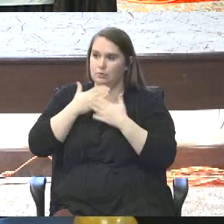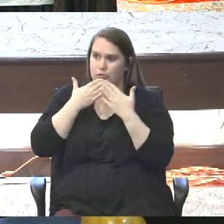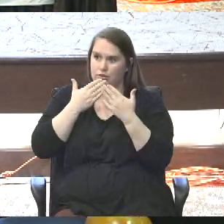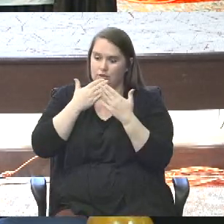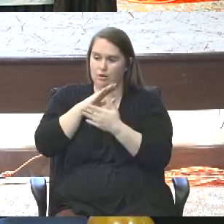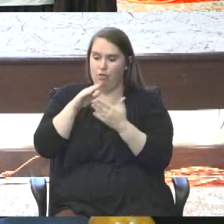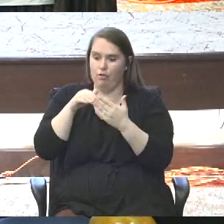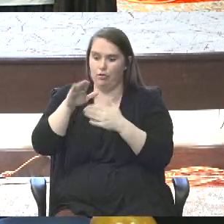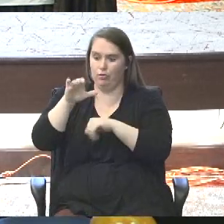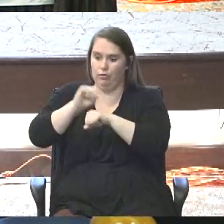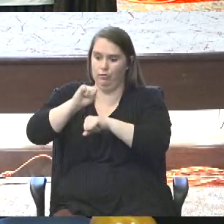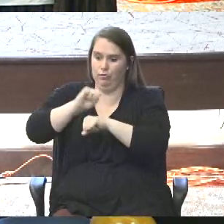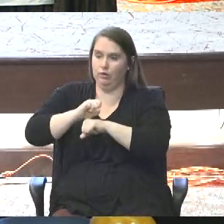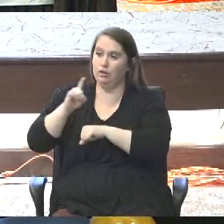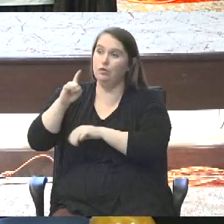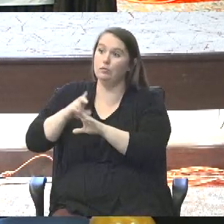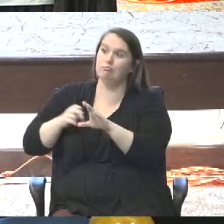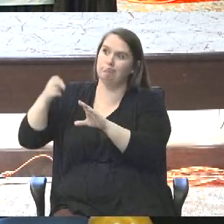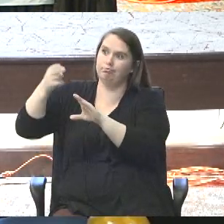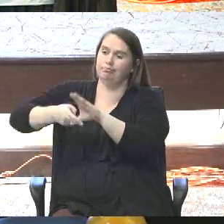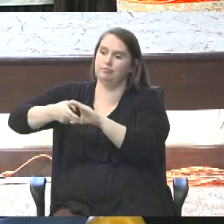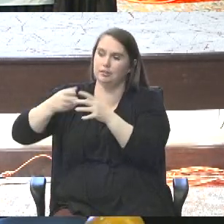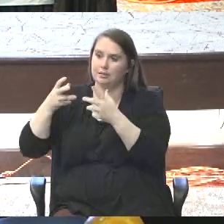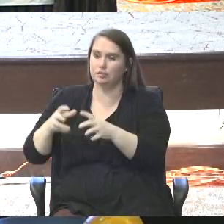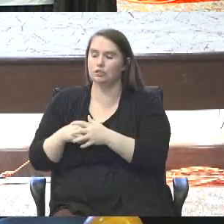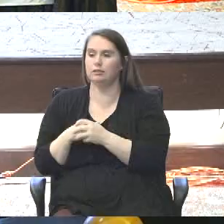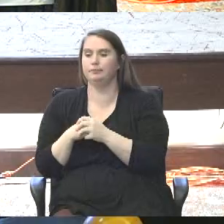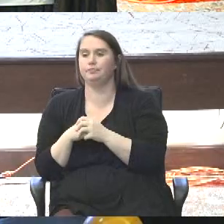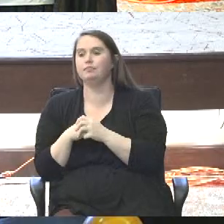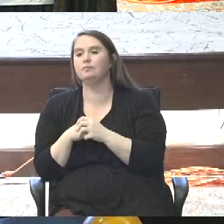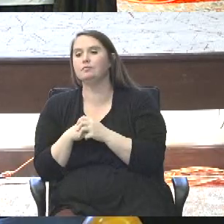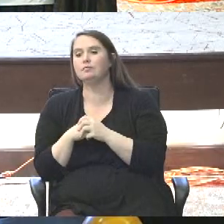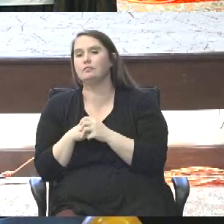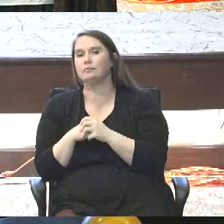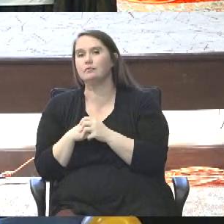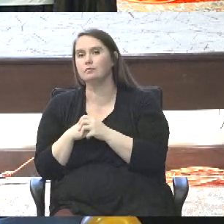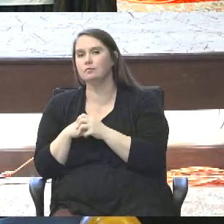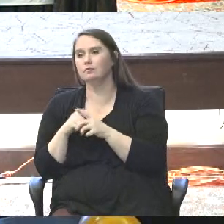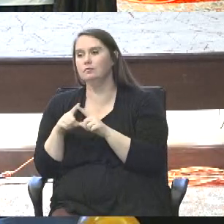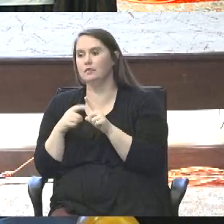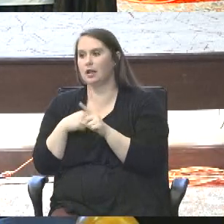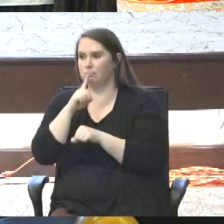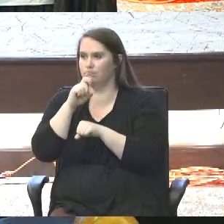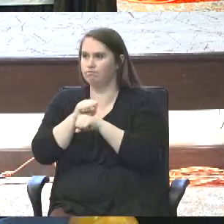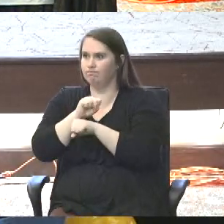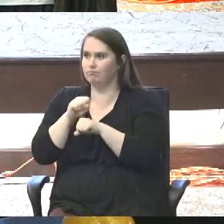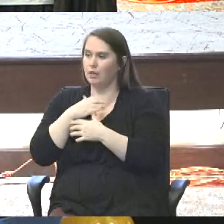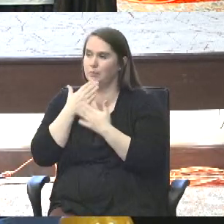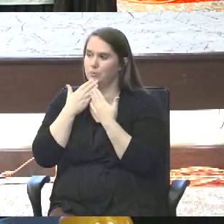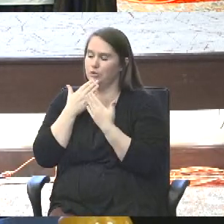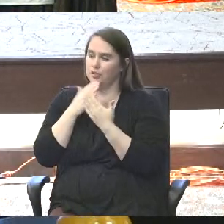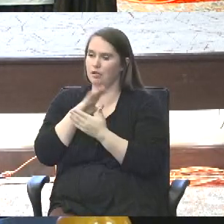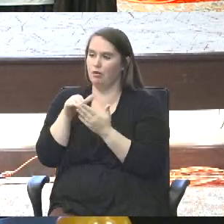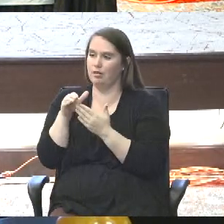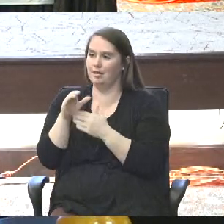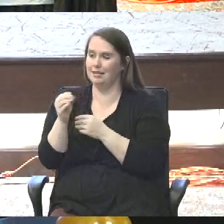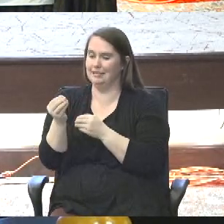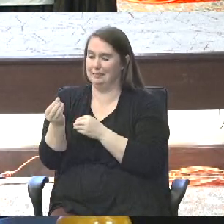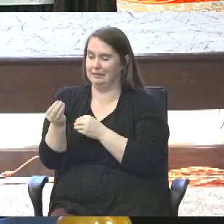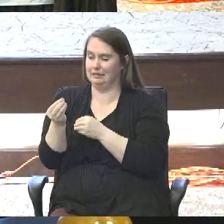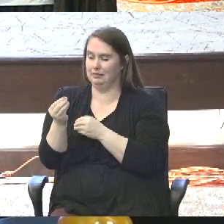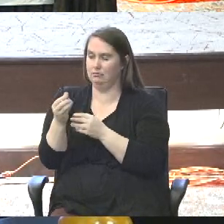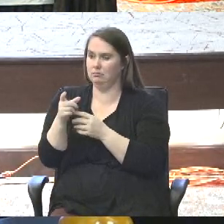that you've jumped in on as of late. But I really appreciate your sentiment that you mentioned earlier